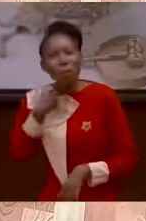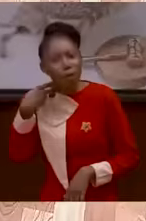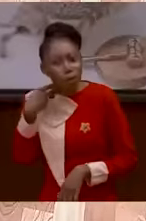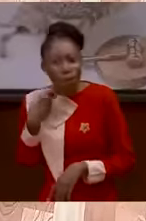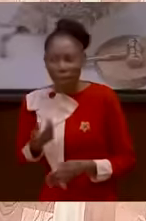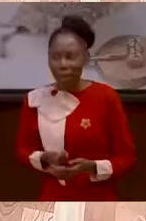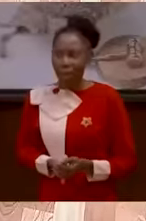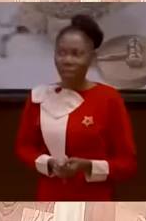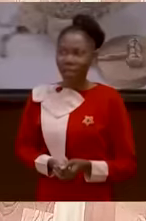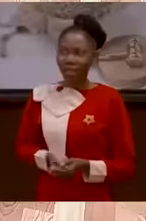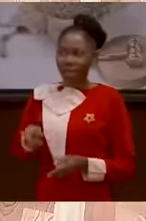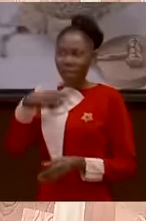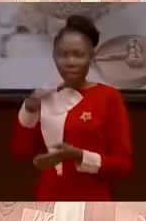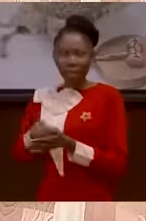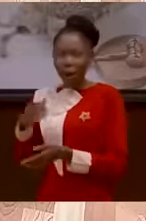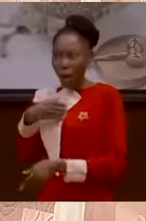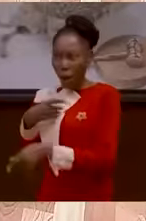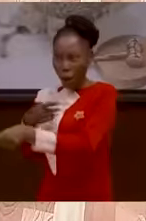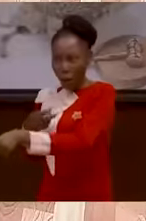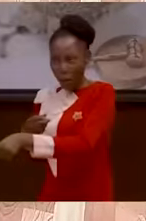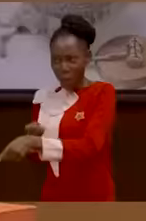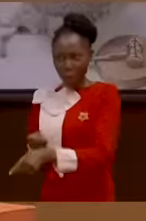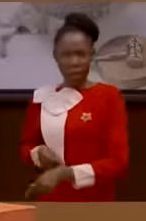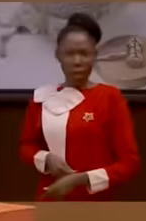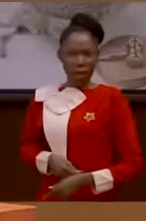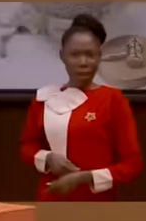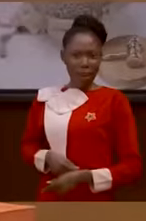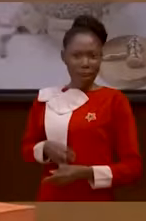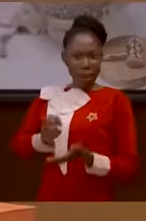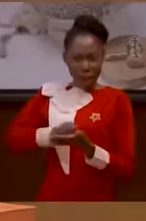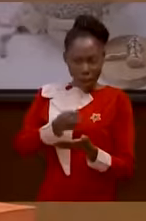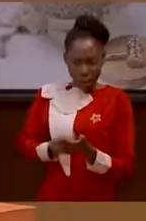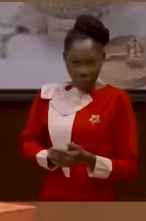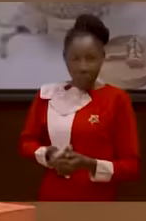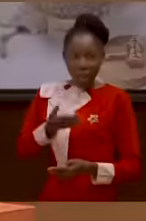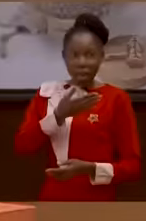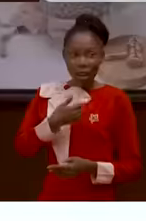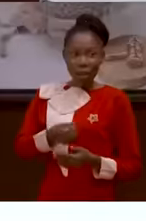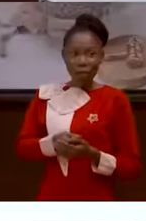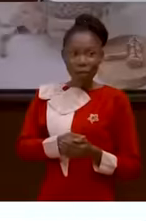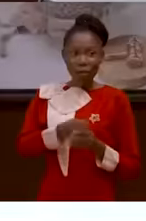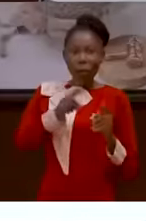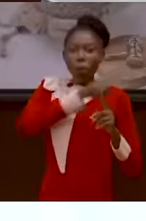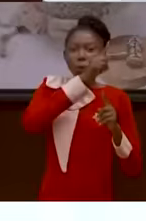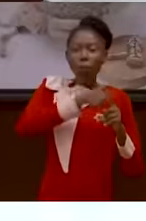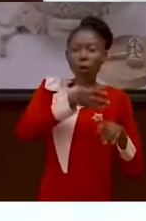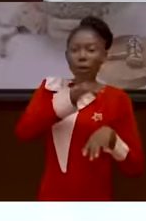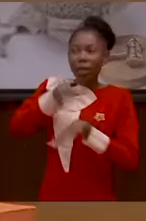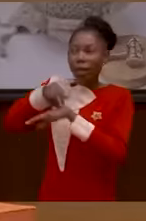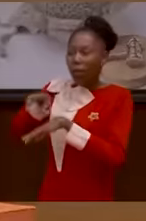They text me. I have the evidence here. I had to block them. Even the message she sent to my... When they text you, what do they